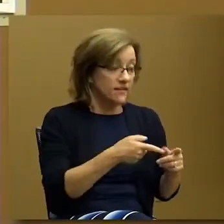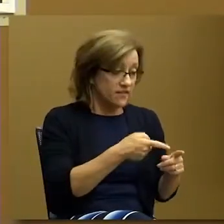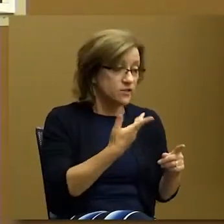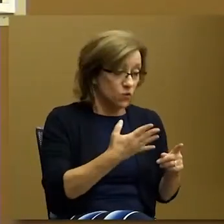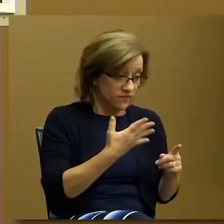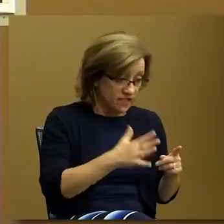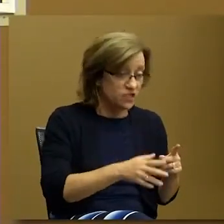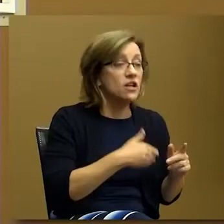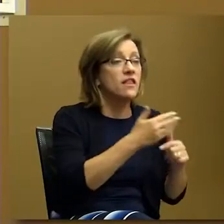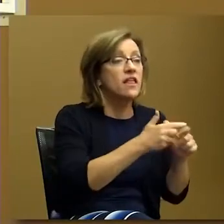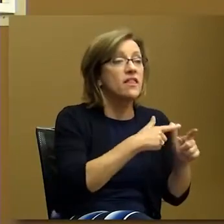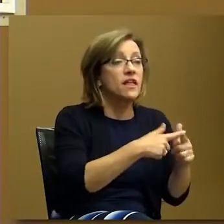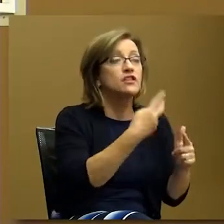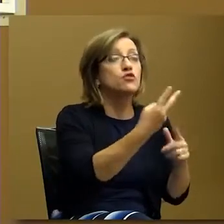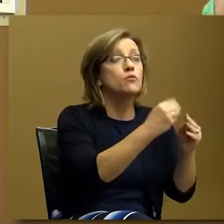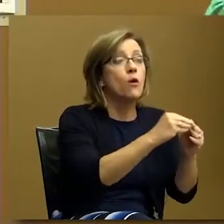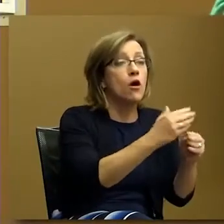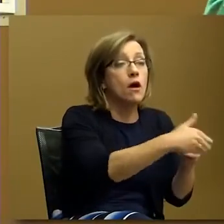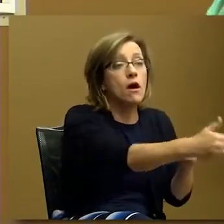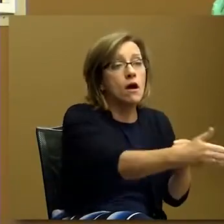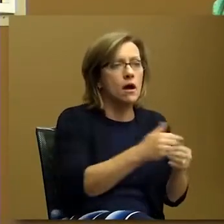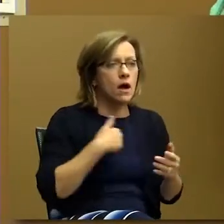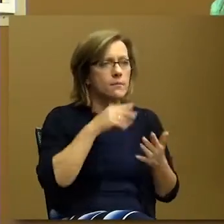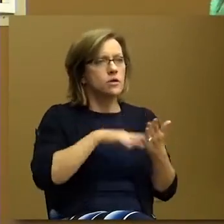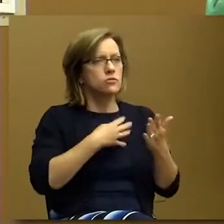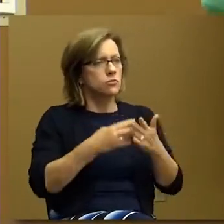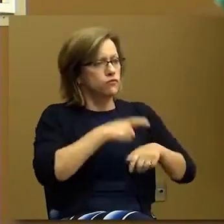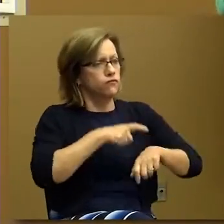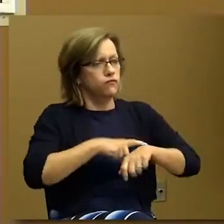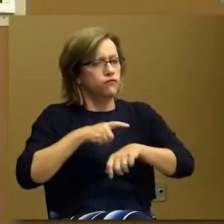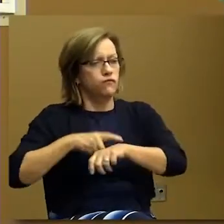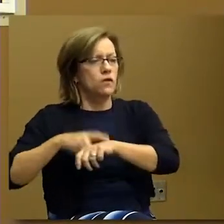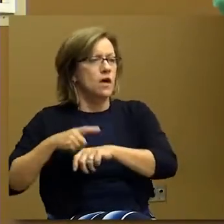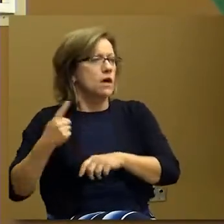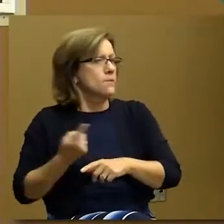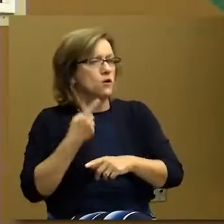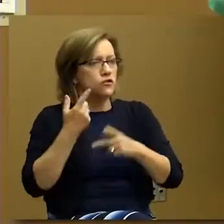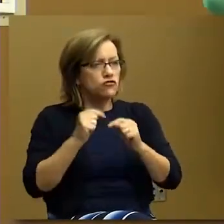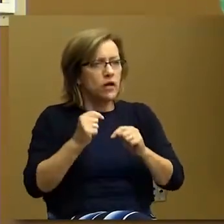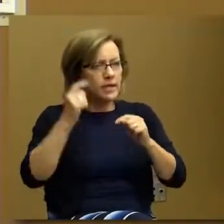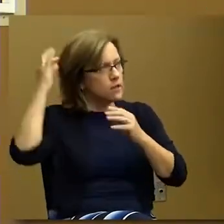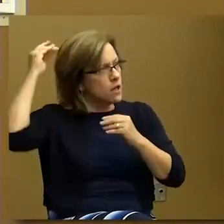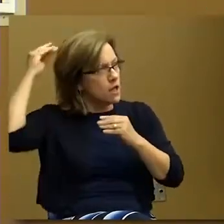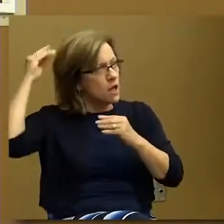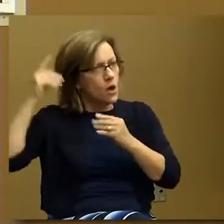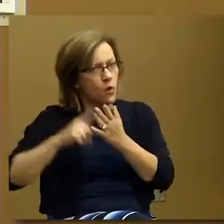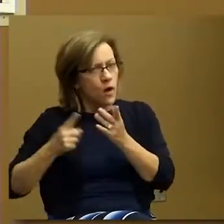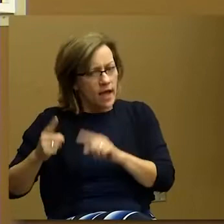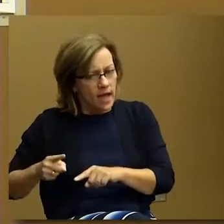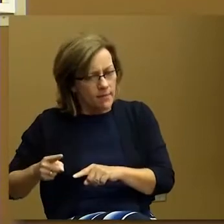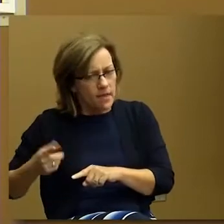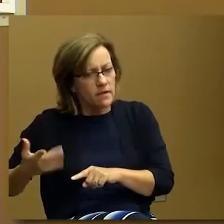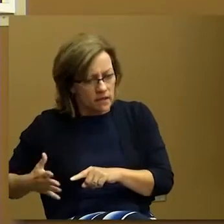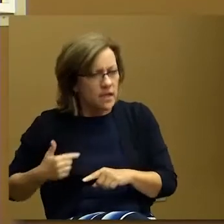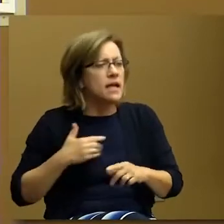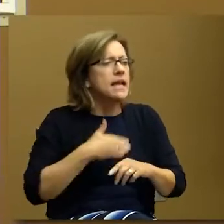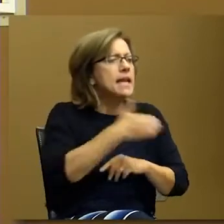it. You know, that's human nature, that I'm always like trying to process what happened and what's going to